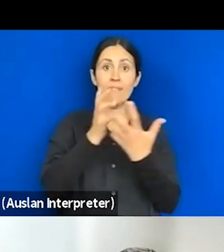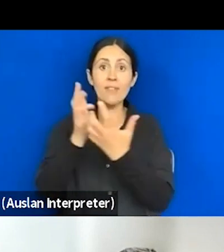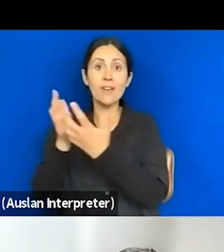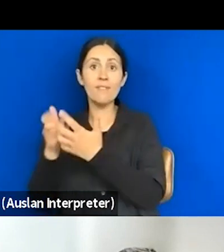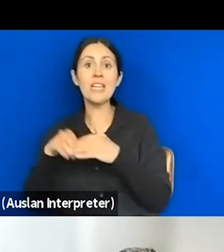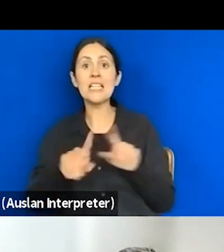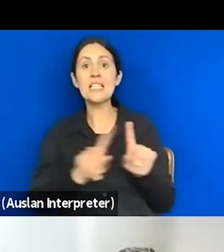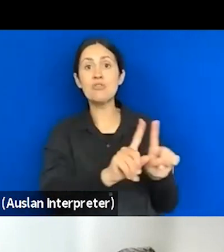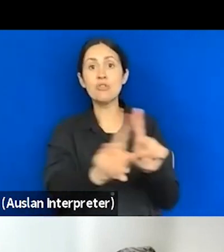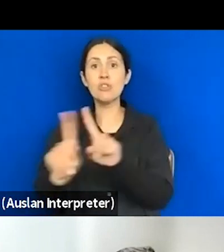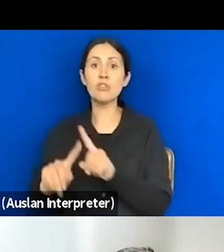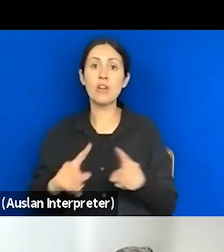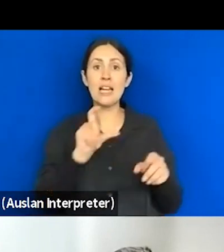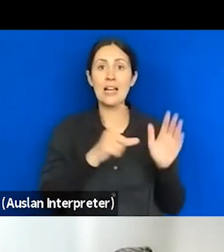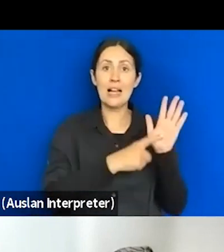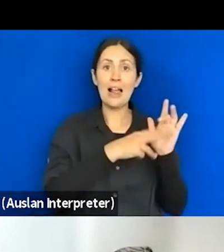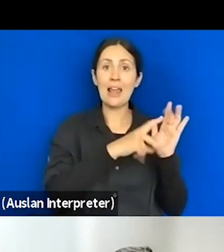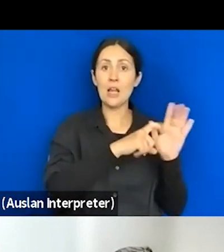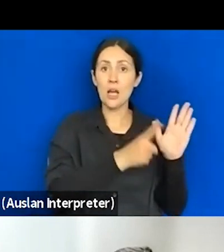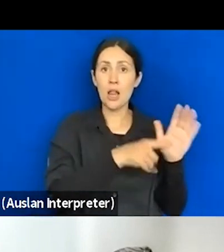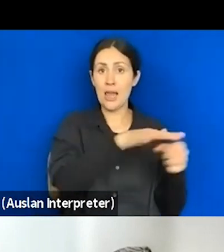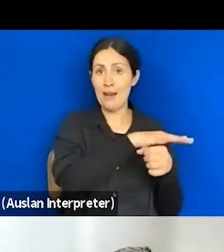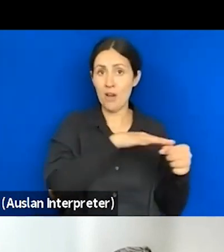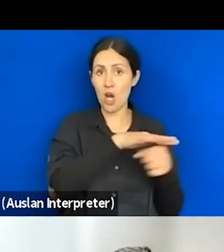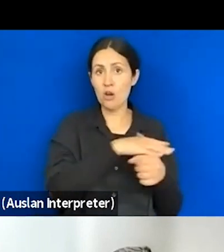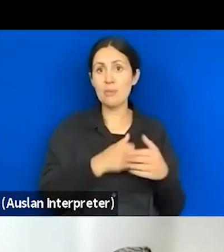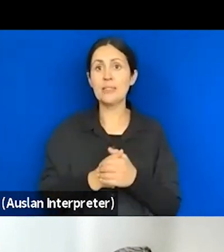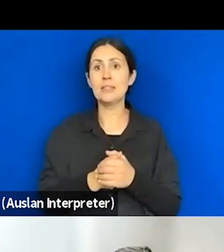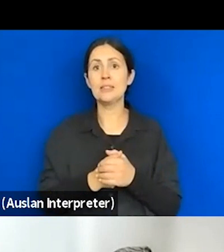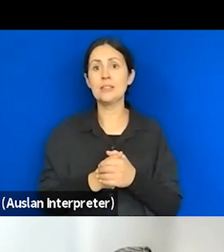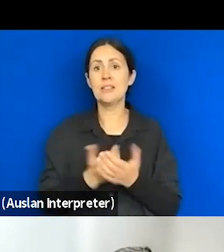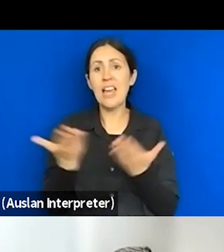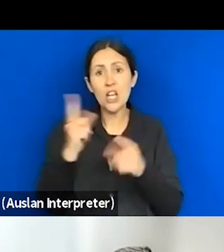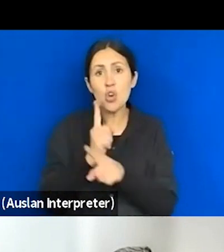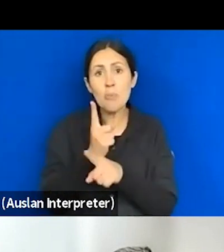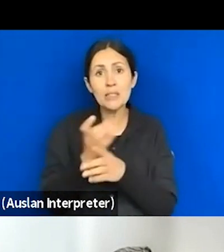clinical practice in this area. Do you want to comment at all on that?